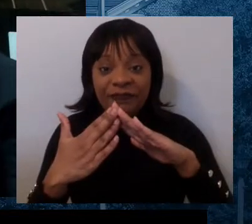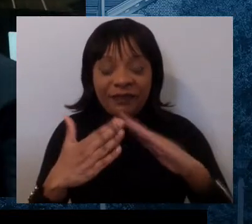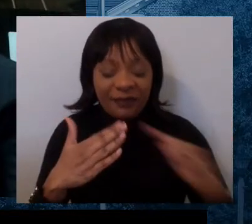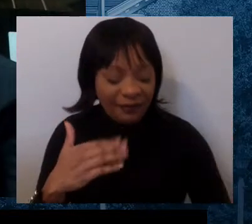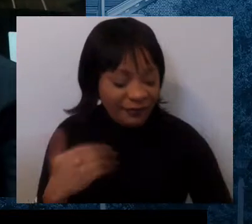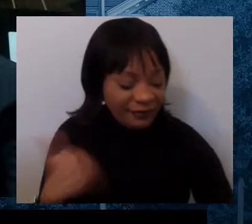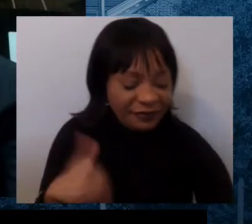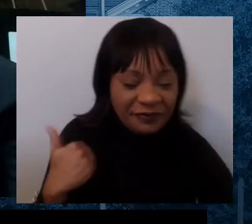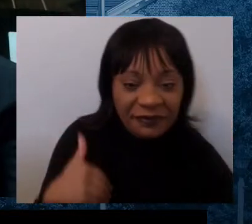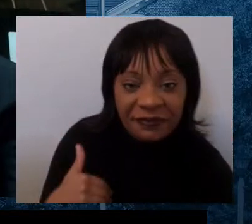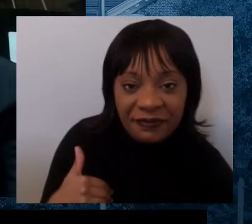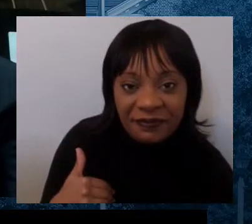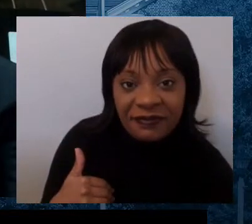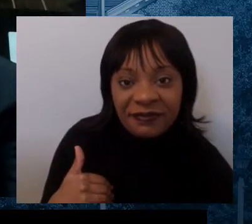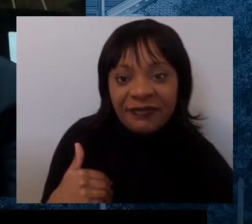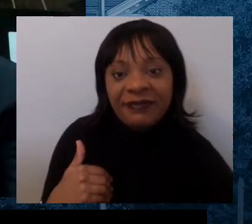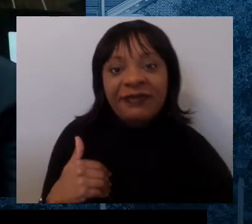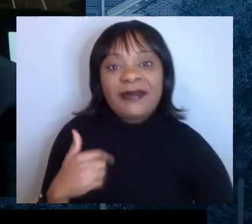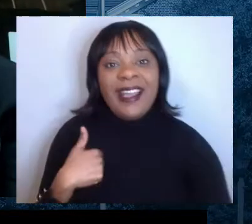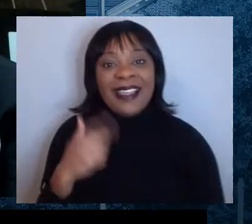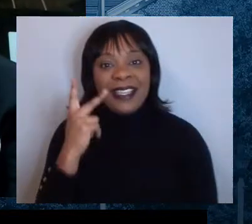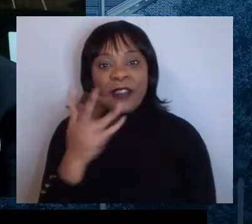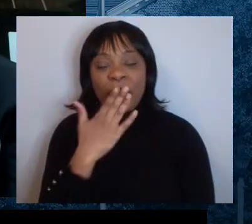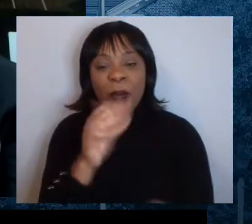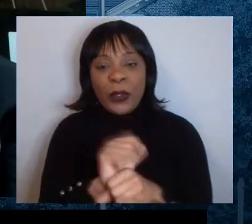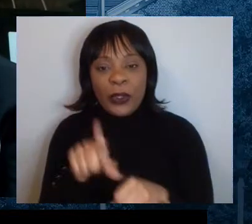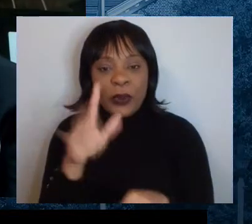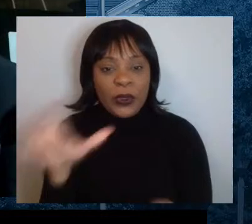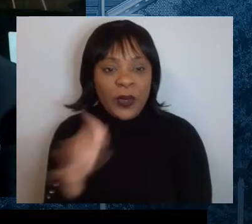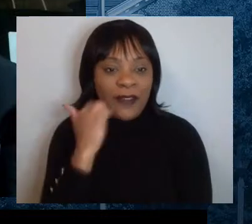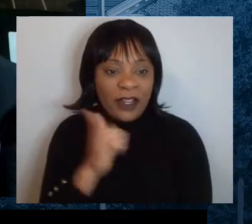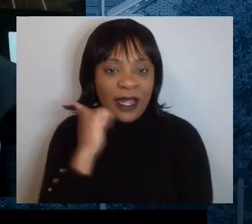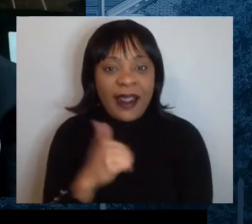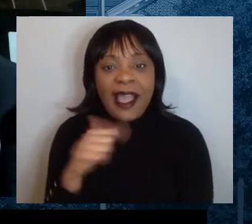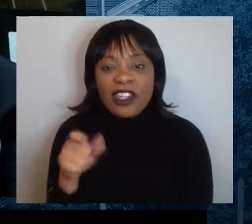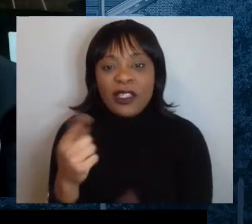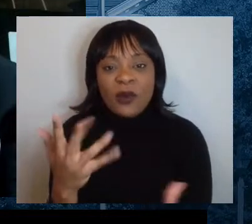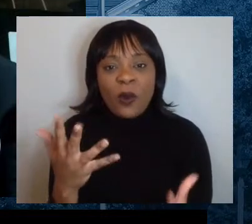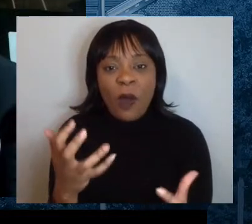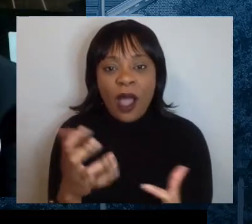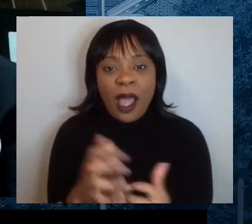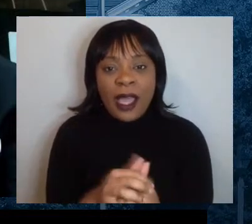I see the good work you do every day, and I just want to